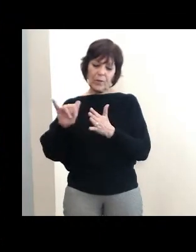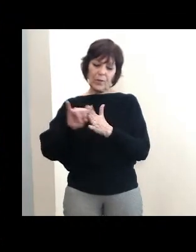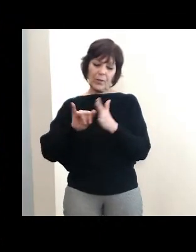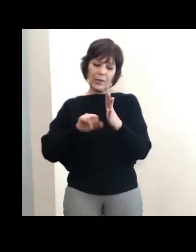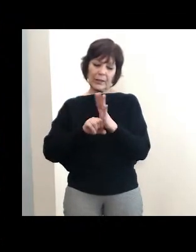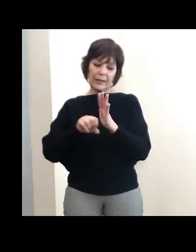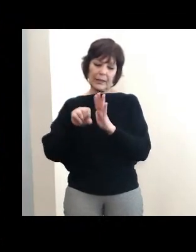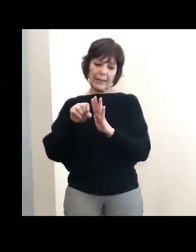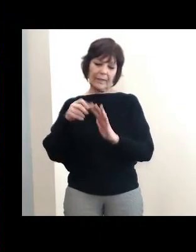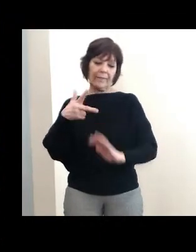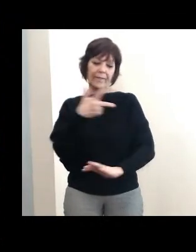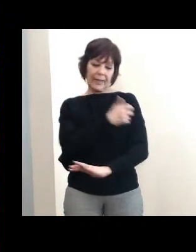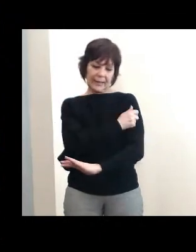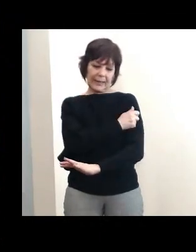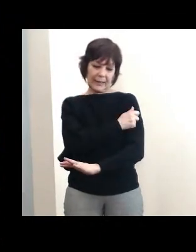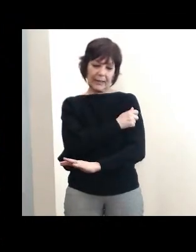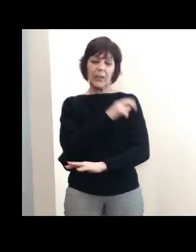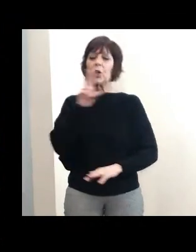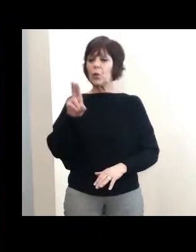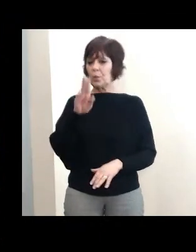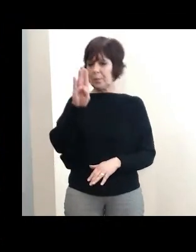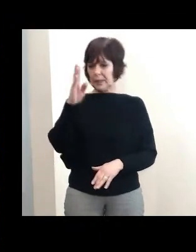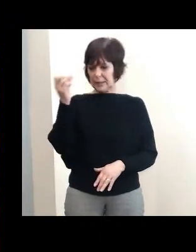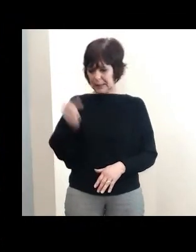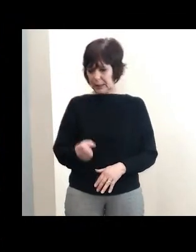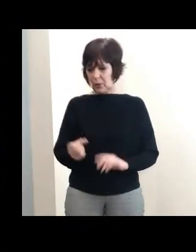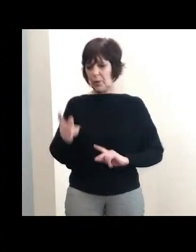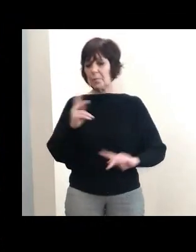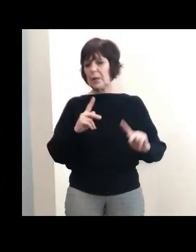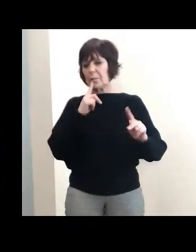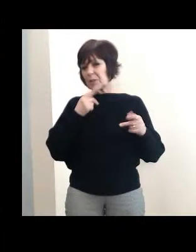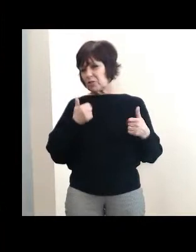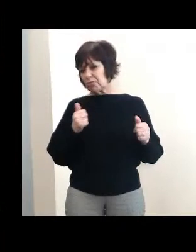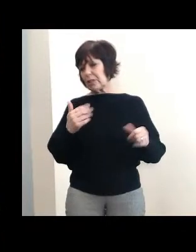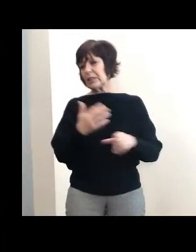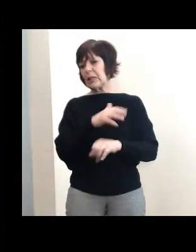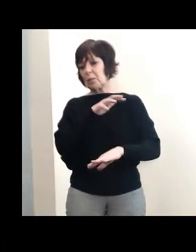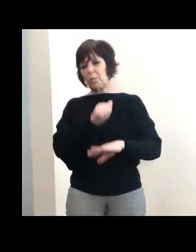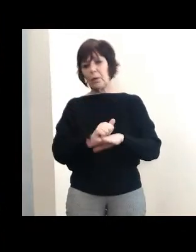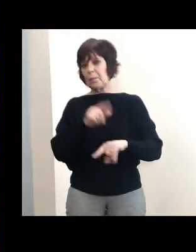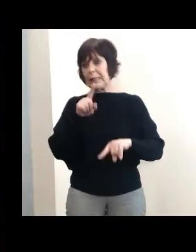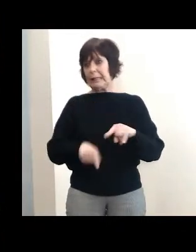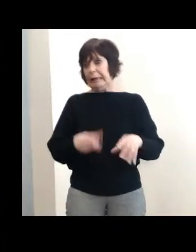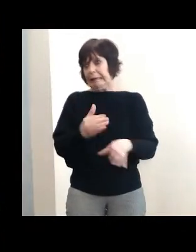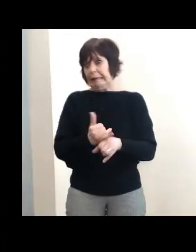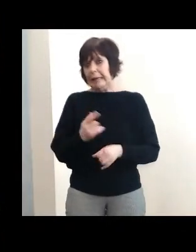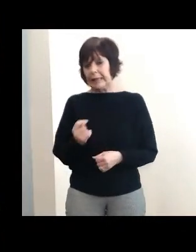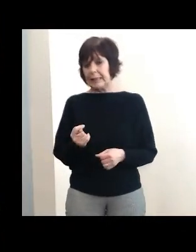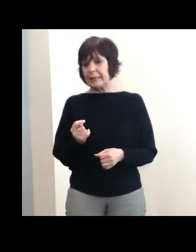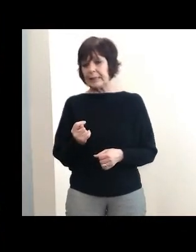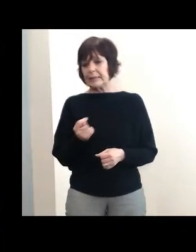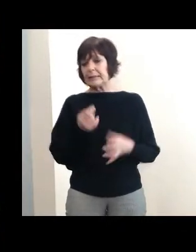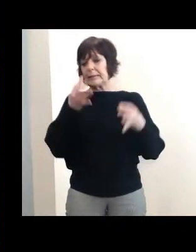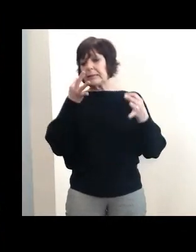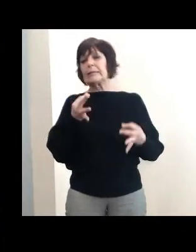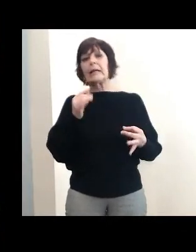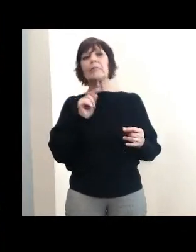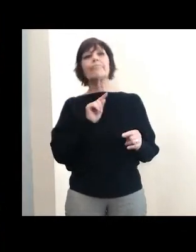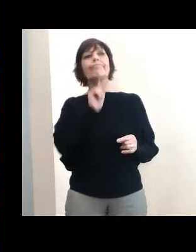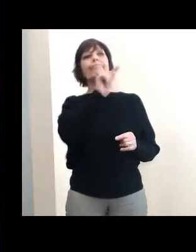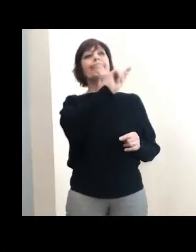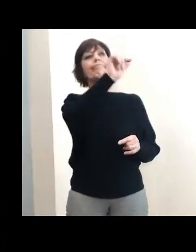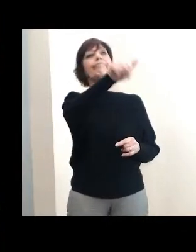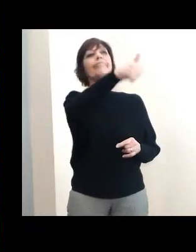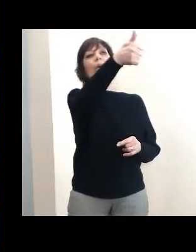sites that, of course, UB South, people have been trying to get appointments there, but they can't get it. So they decided to try to book something somewhere